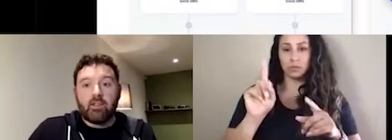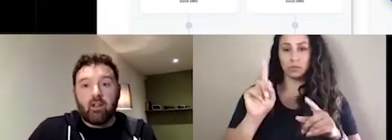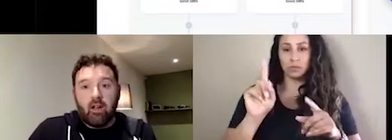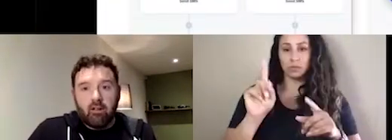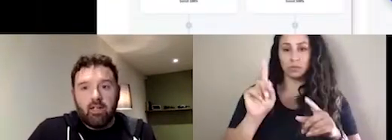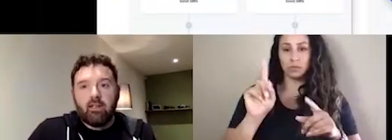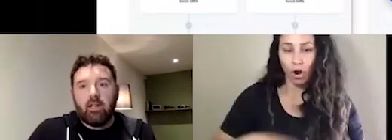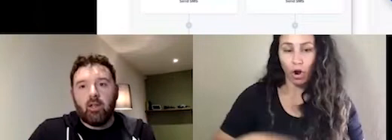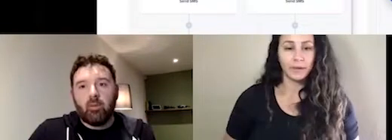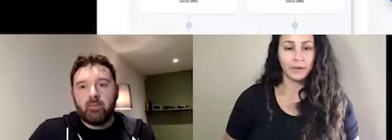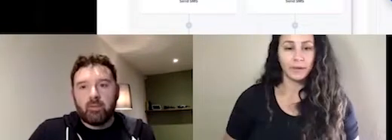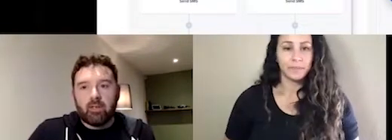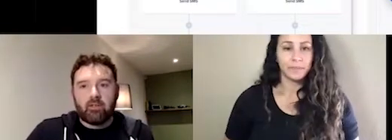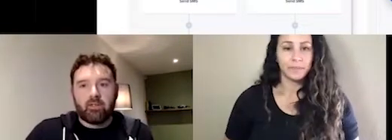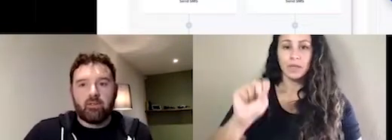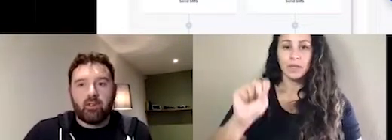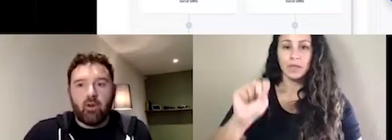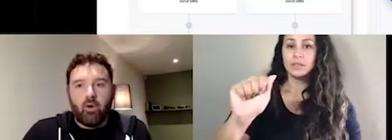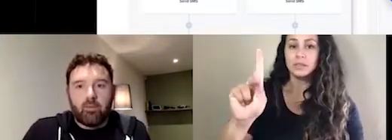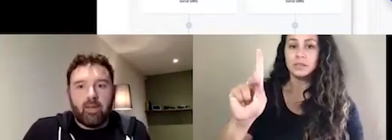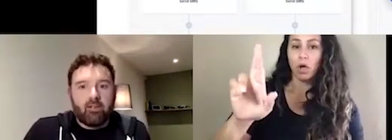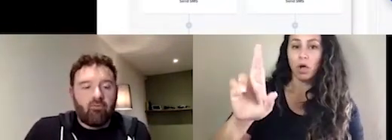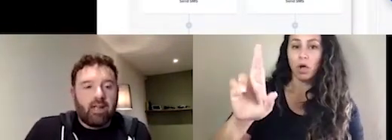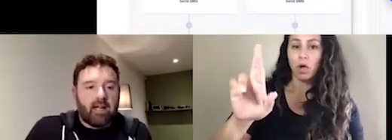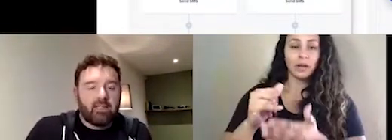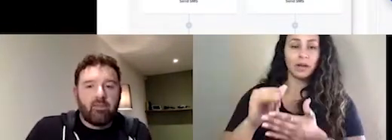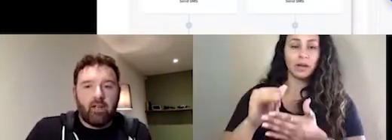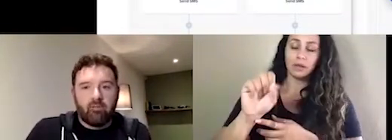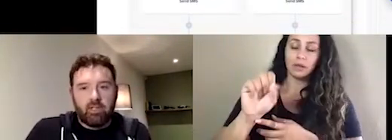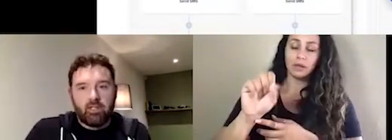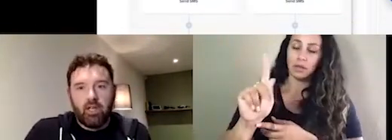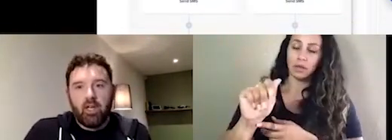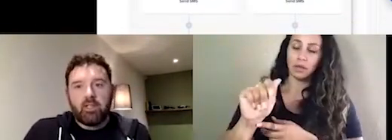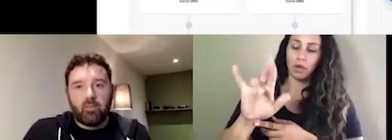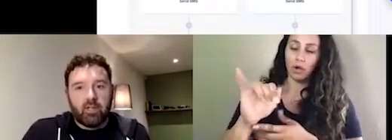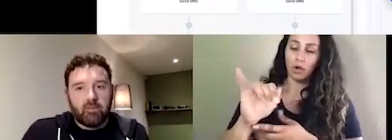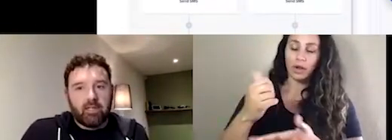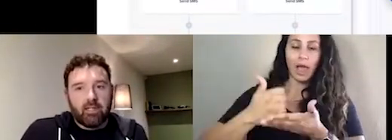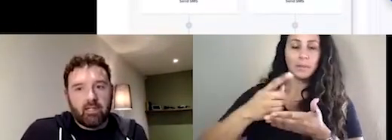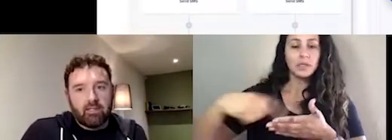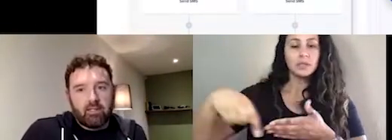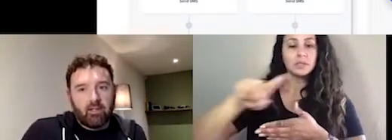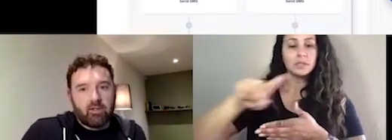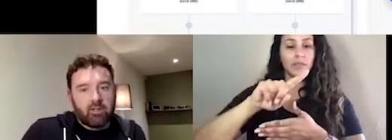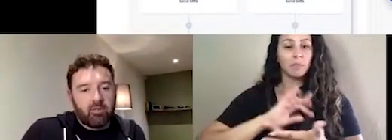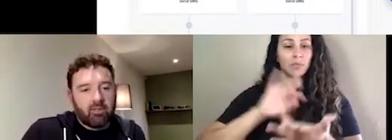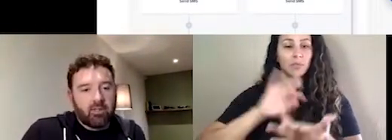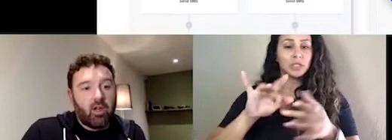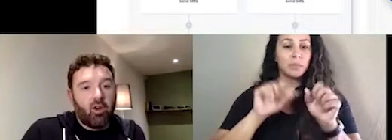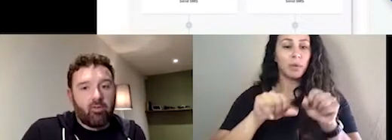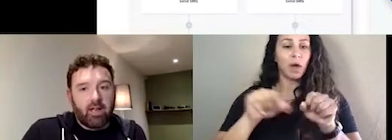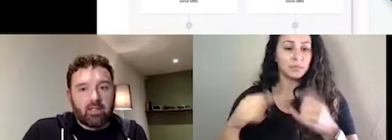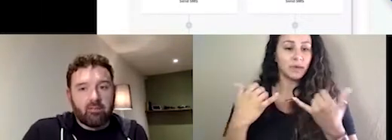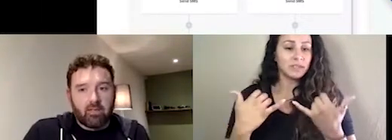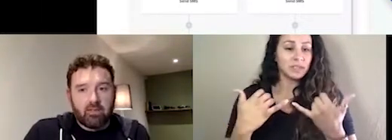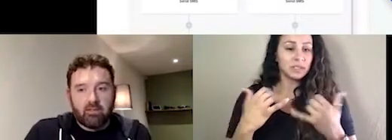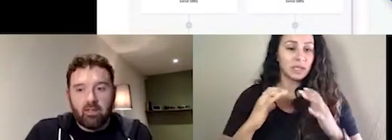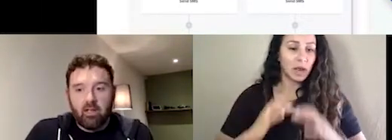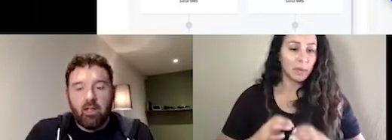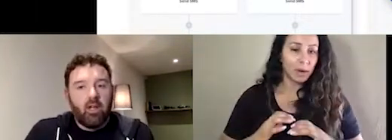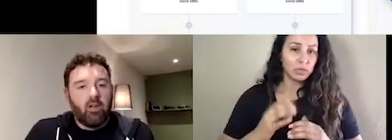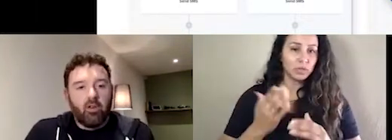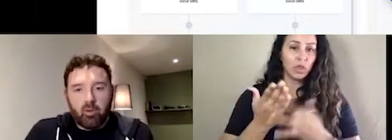And Sakari help HubSpot customers automate reactive outreach to prospects and existing customers over